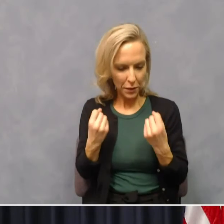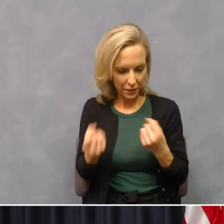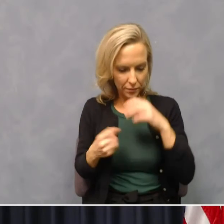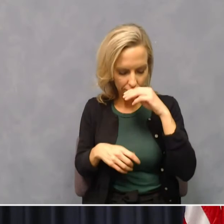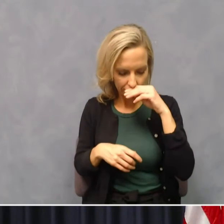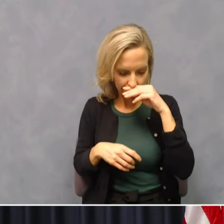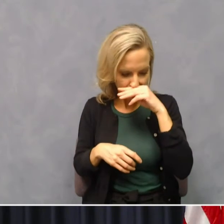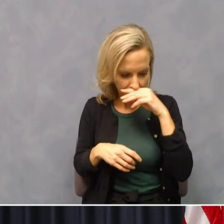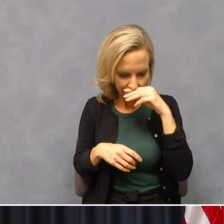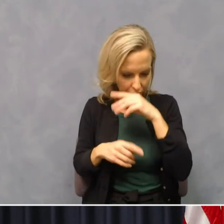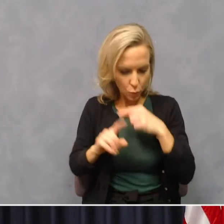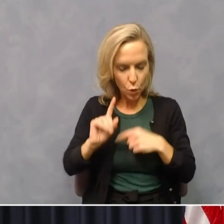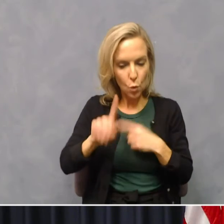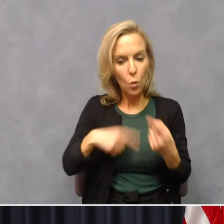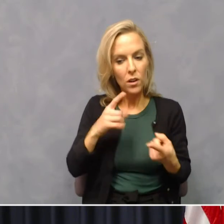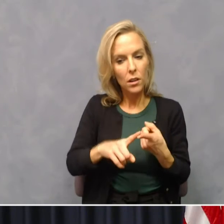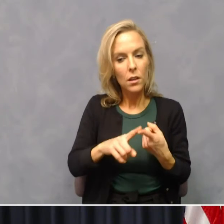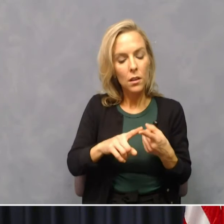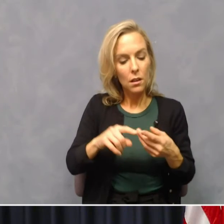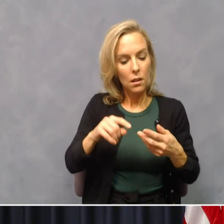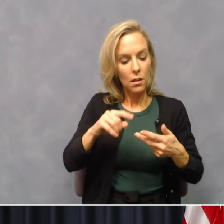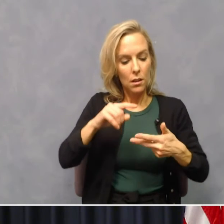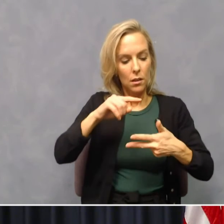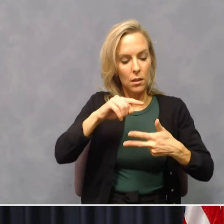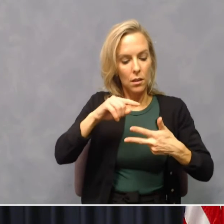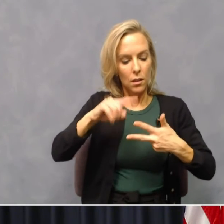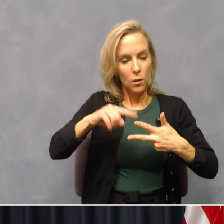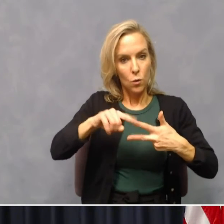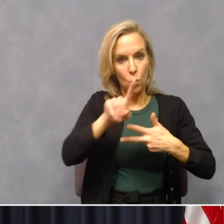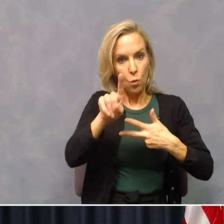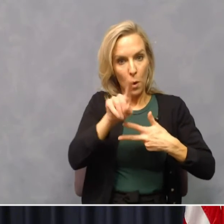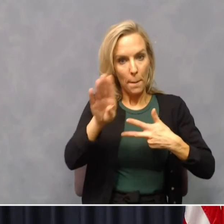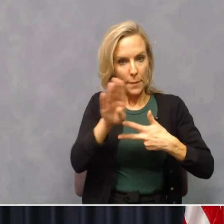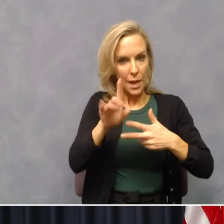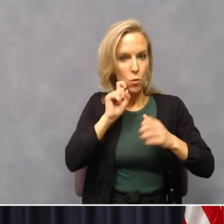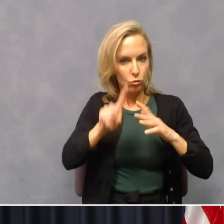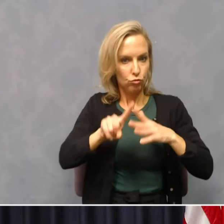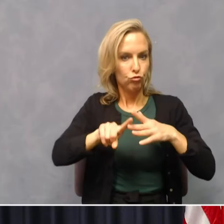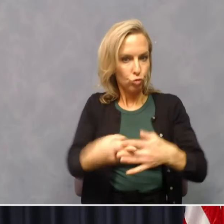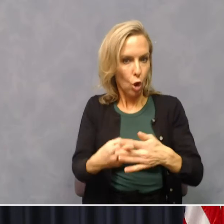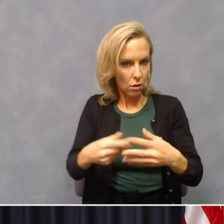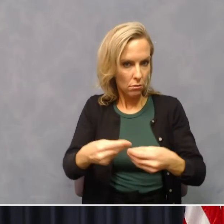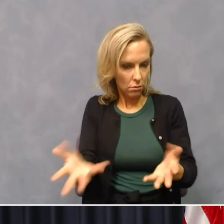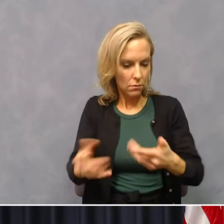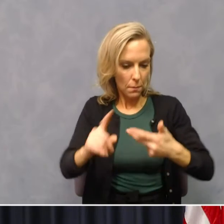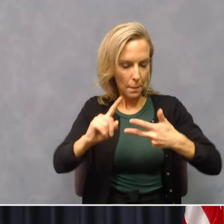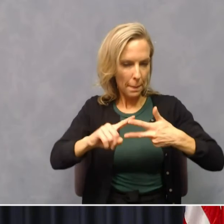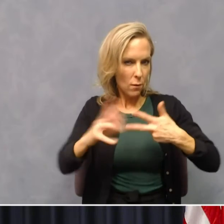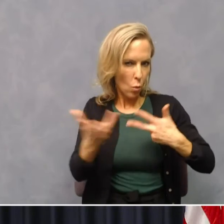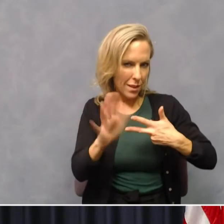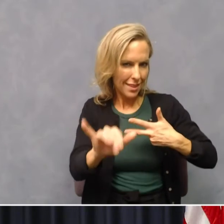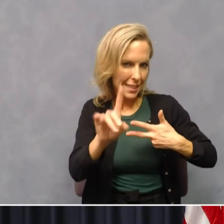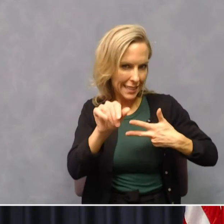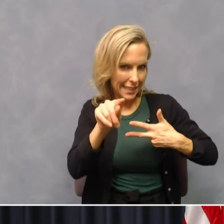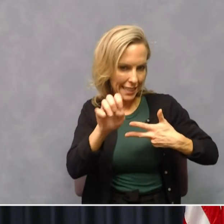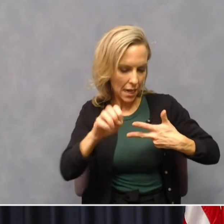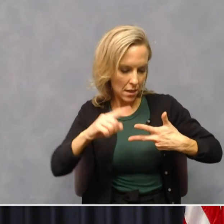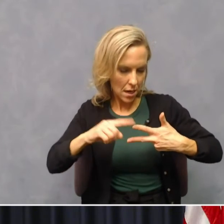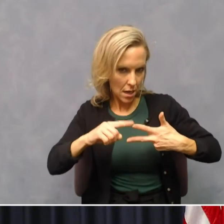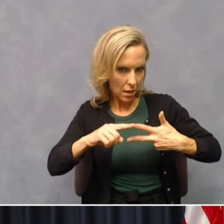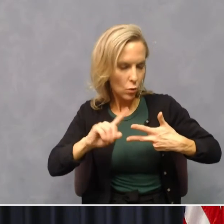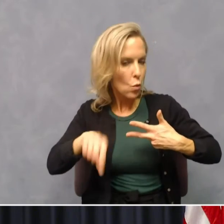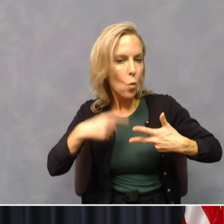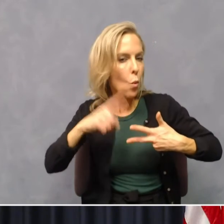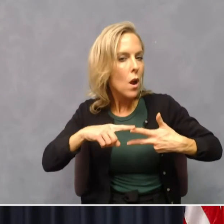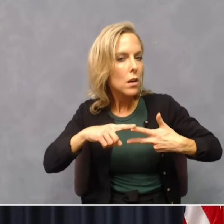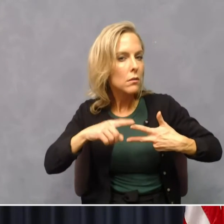When will phase 1B begin? Or if you don't have a date for that, when will you be able